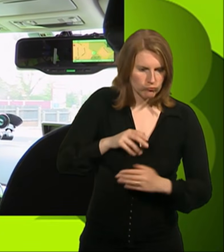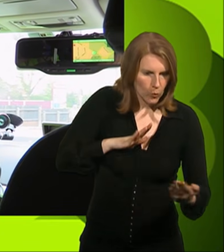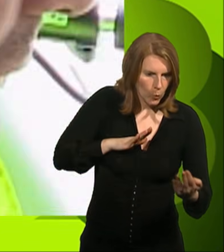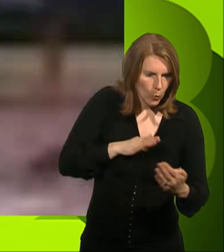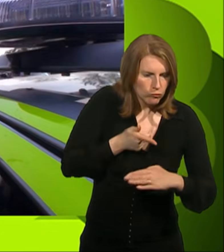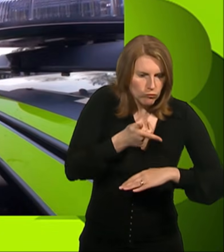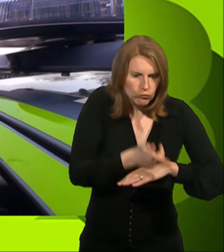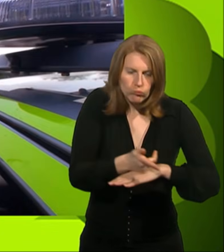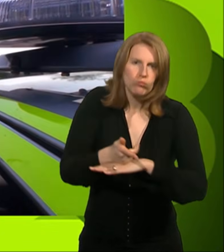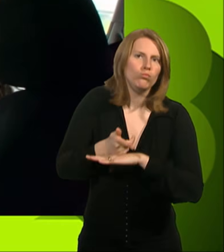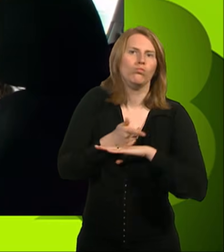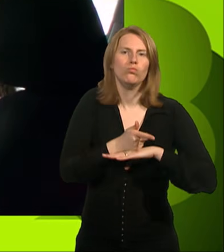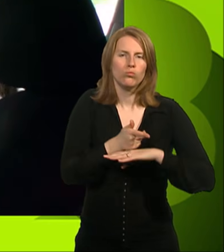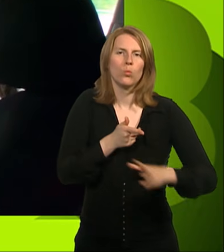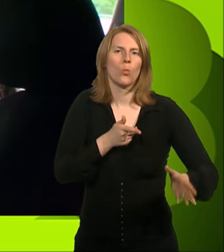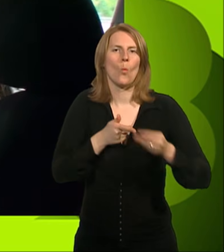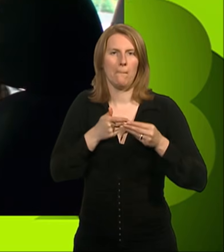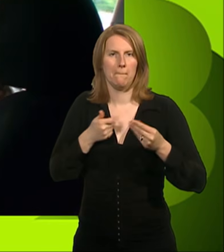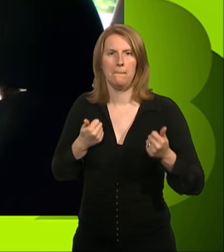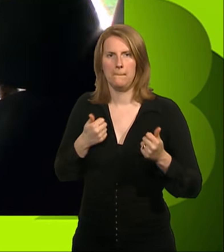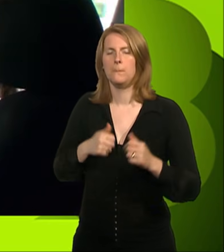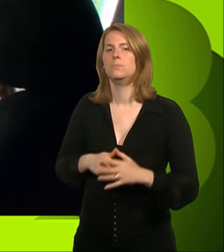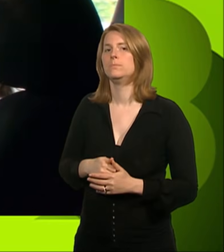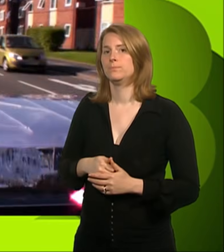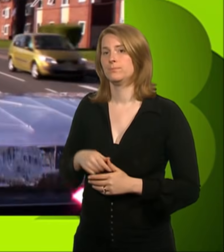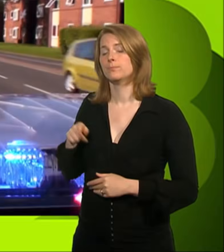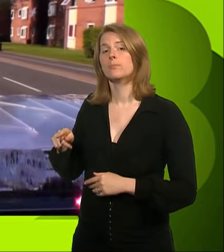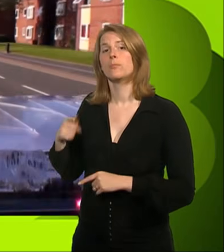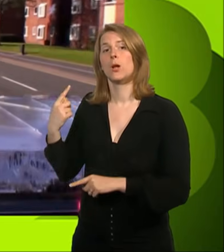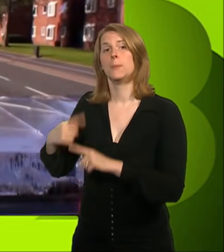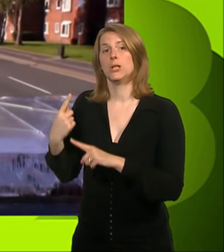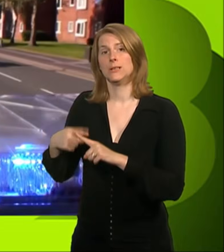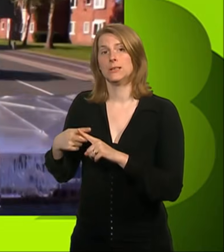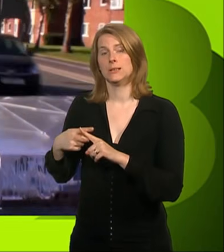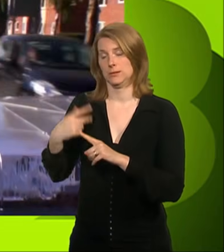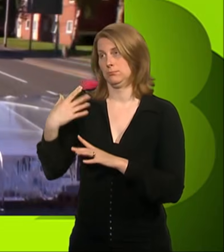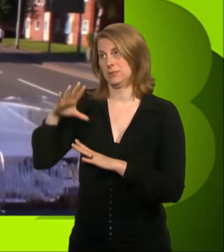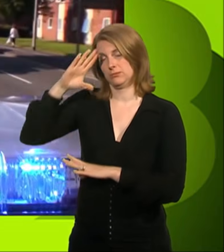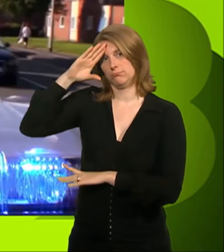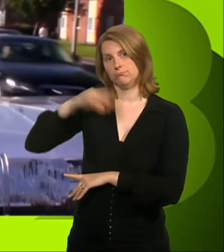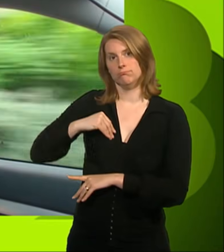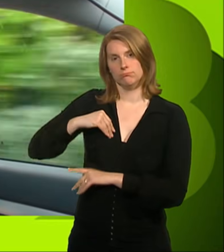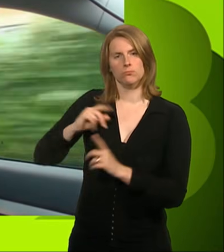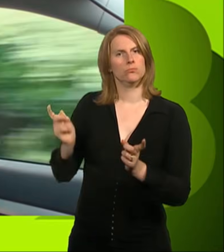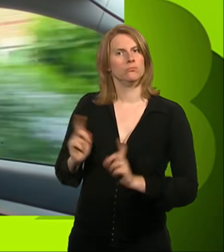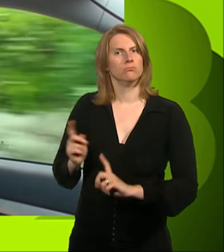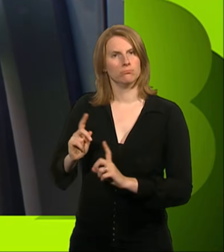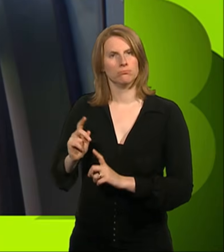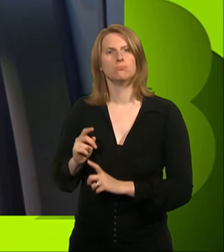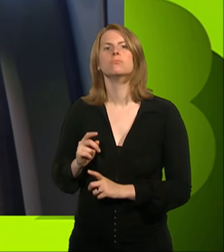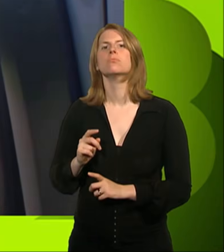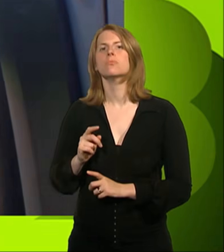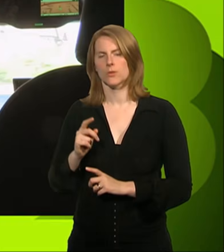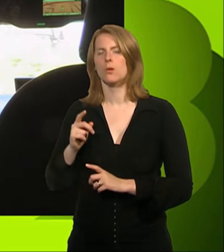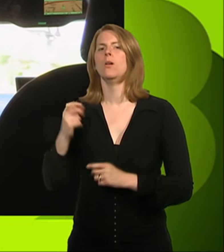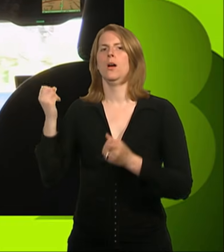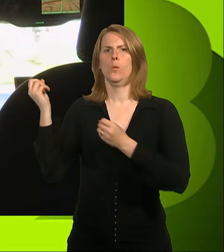record as much as I can. An emergency call has been made and the blue lights are on. We've got to get there